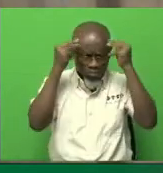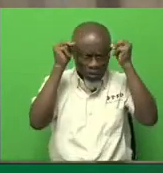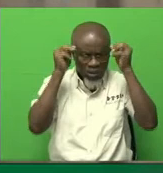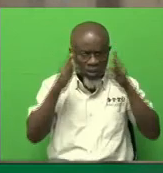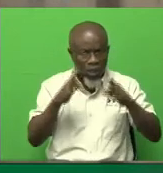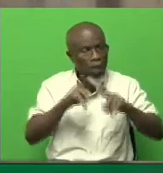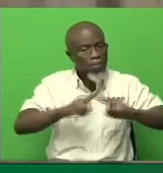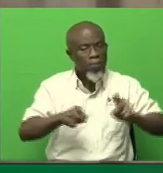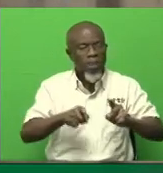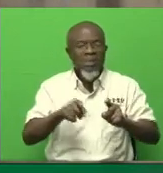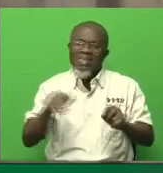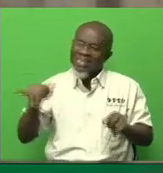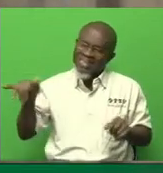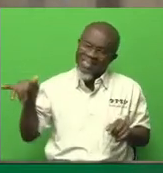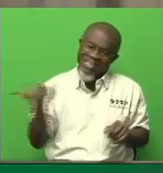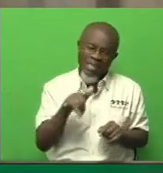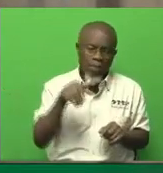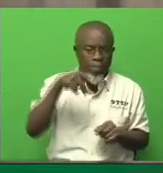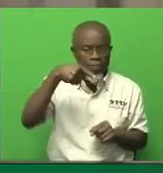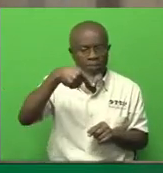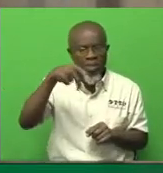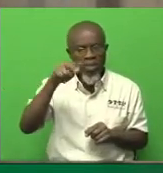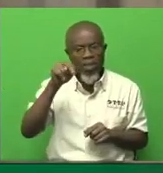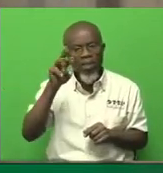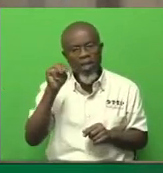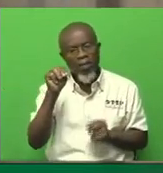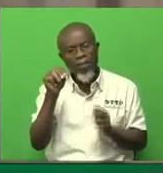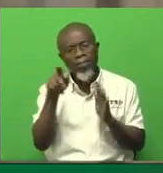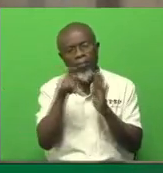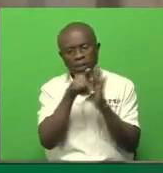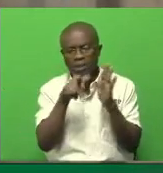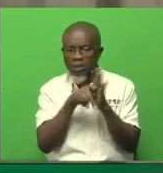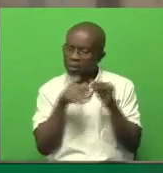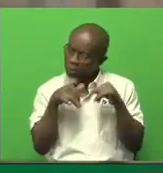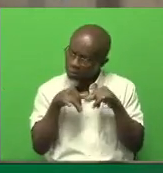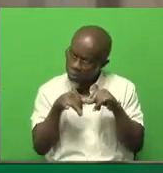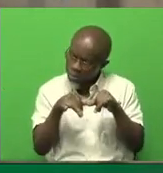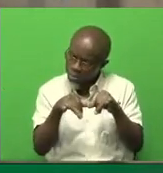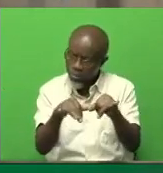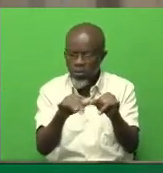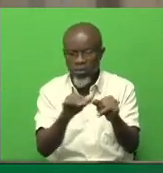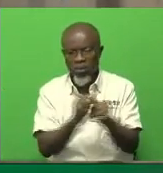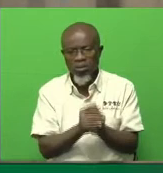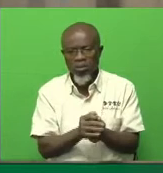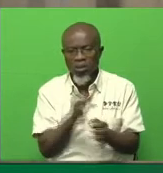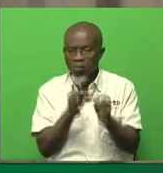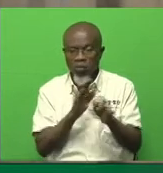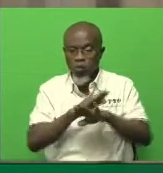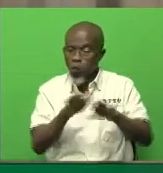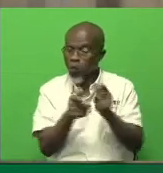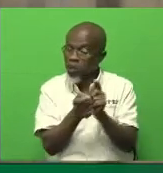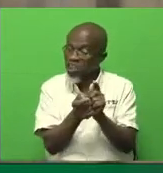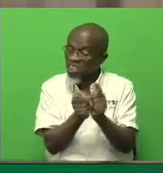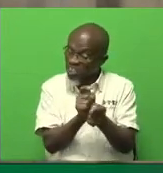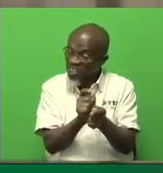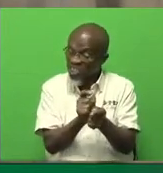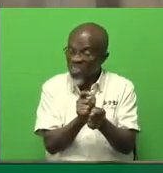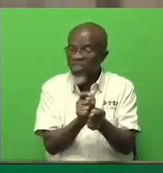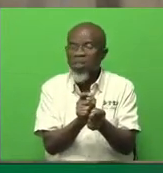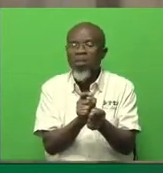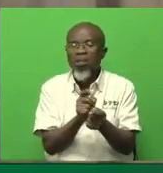change who if you don't change your policy you will have no changes in the outcomes so